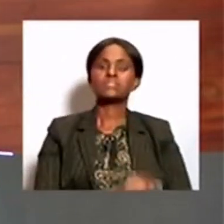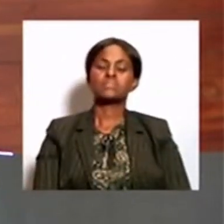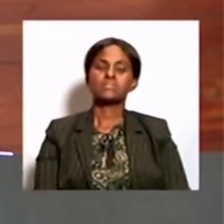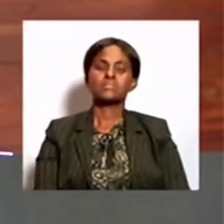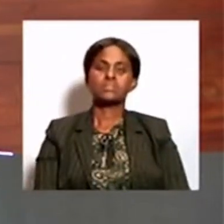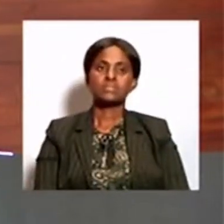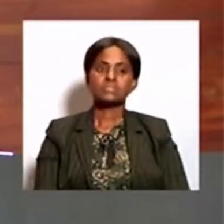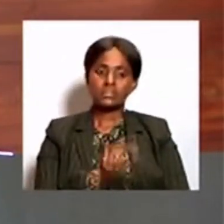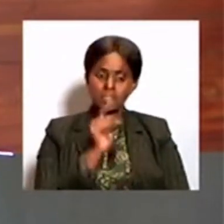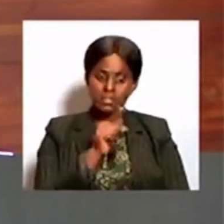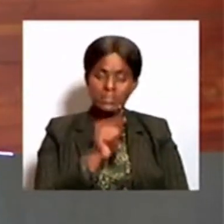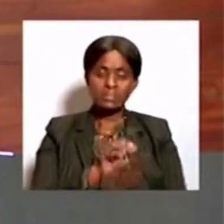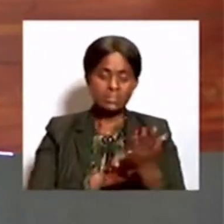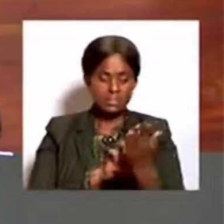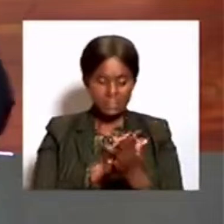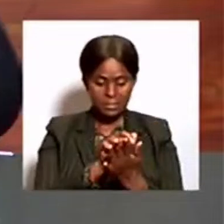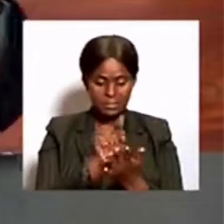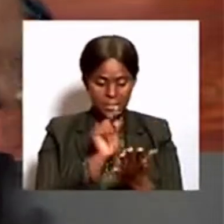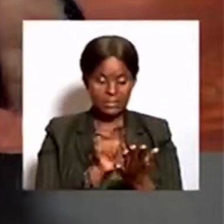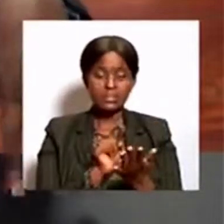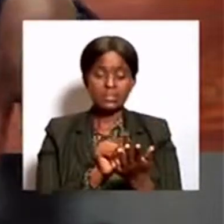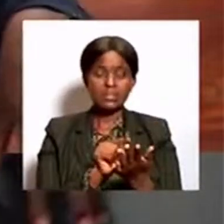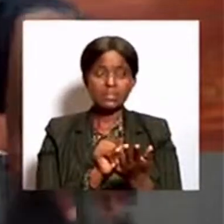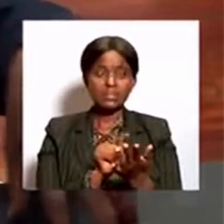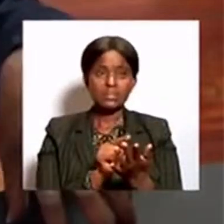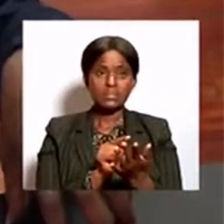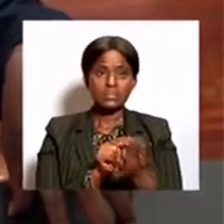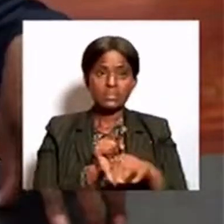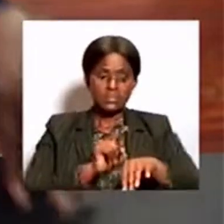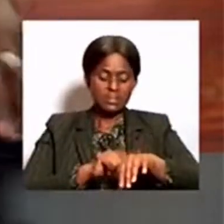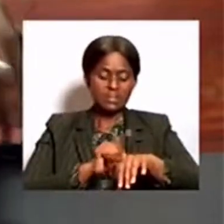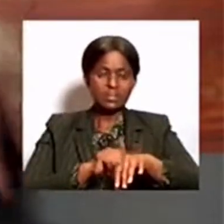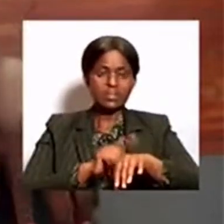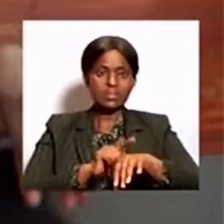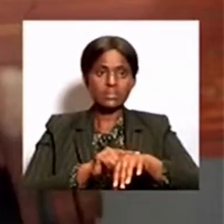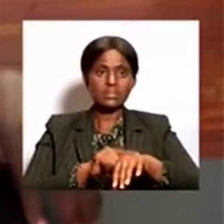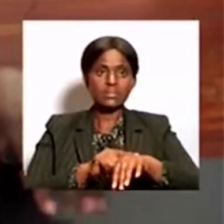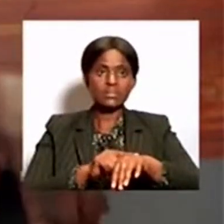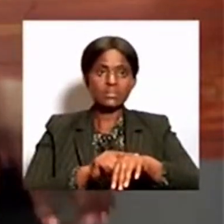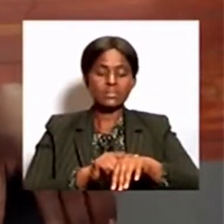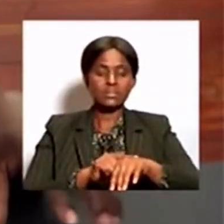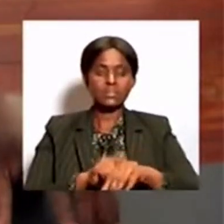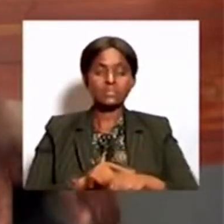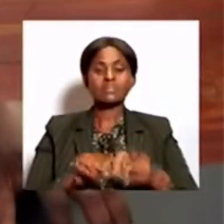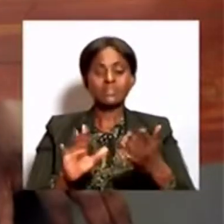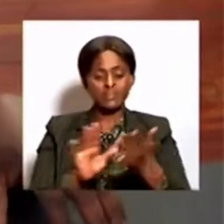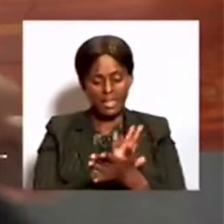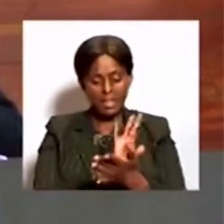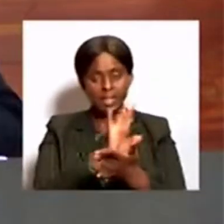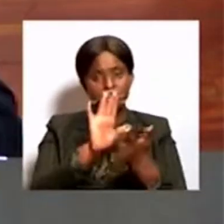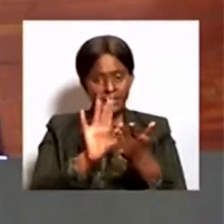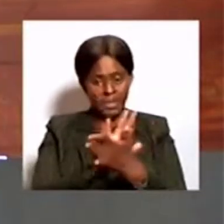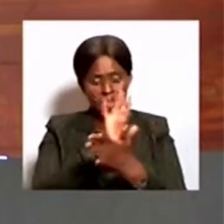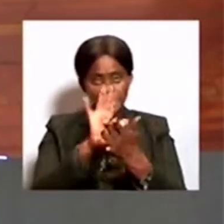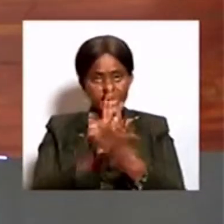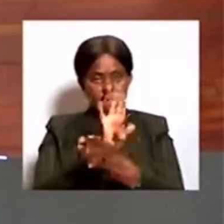And this is the cancer. This course of time would have gone with you page to page.